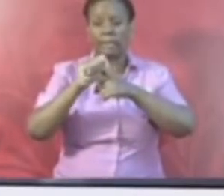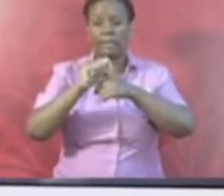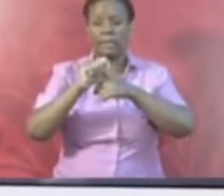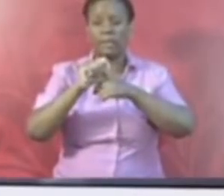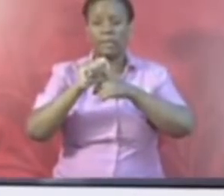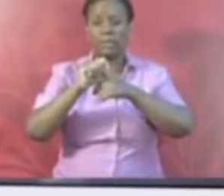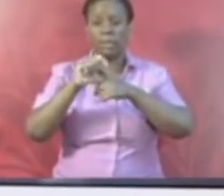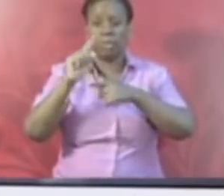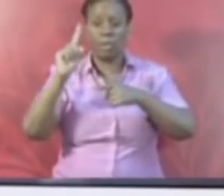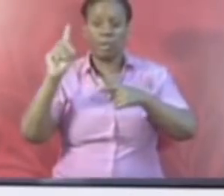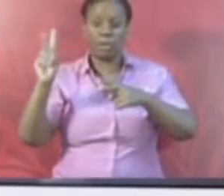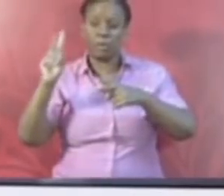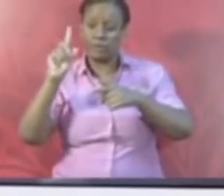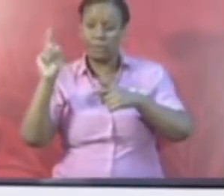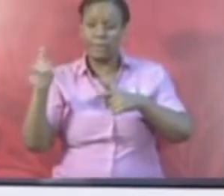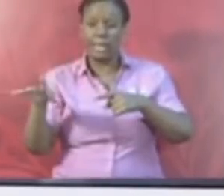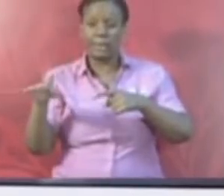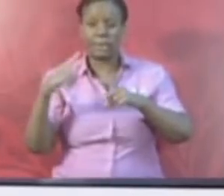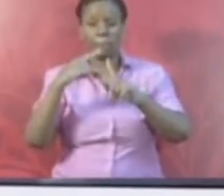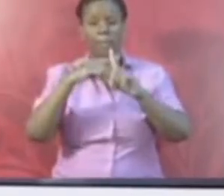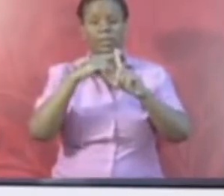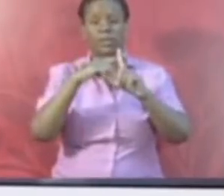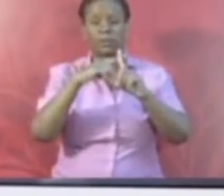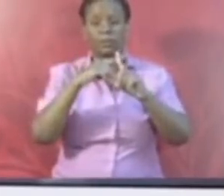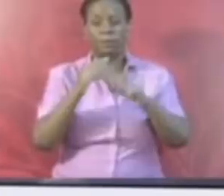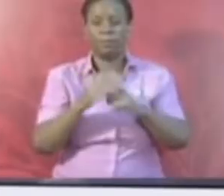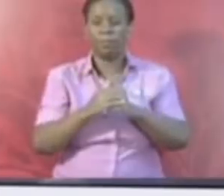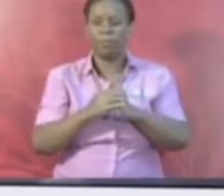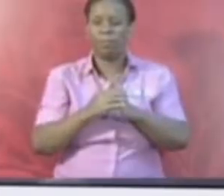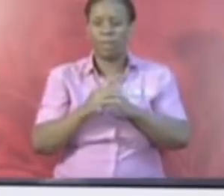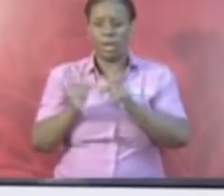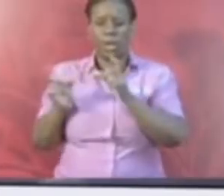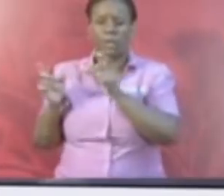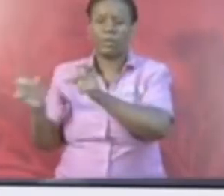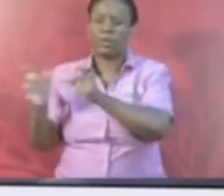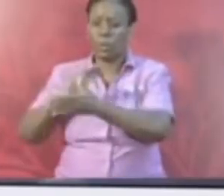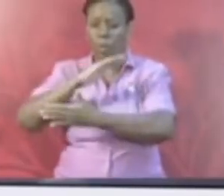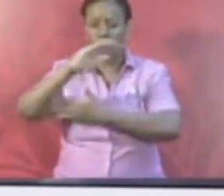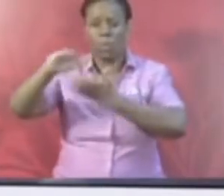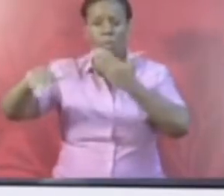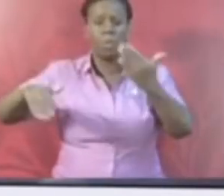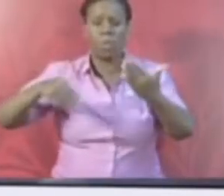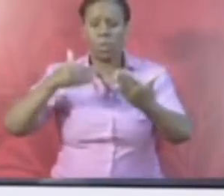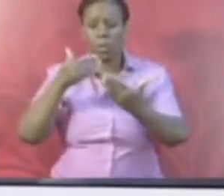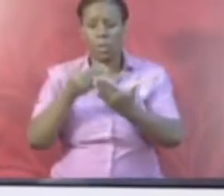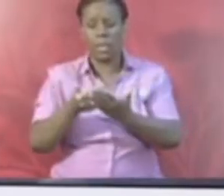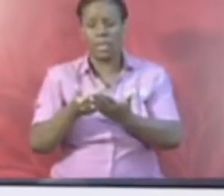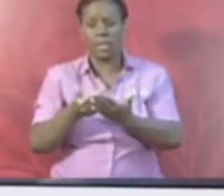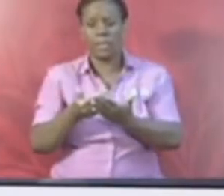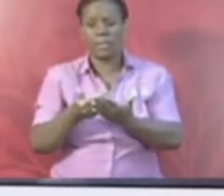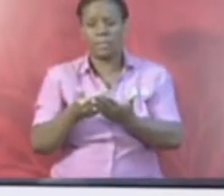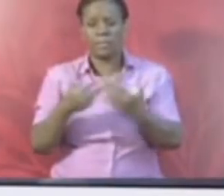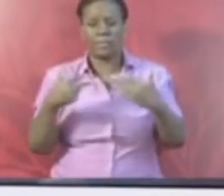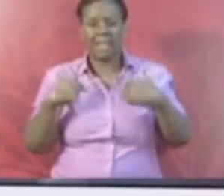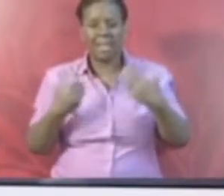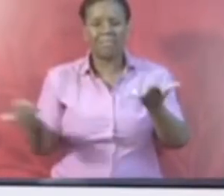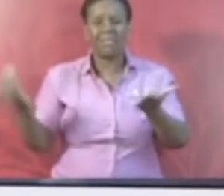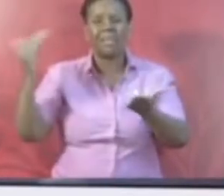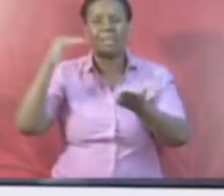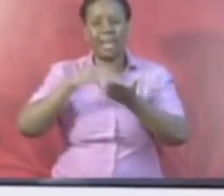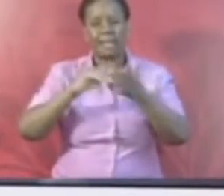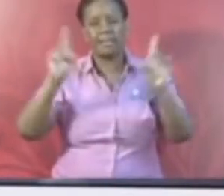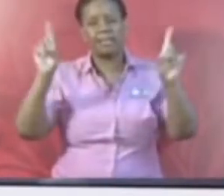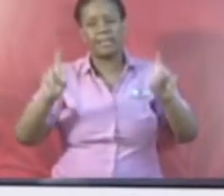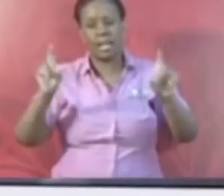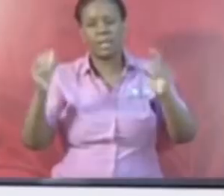since quarantined all the persons that have symptoms and tested those. We are in the process of retesting the remaining